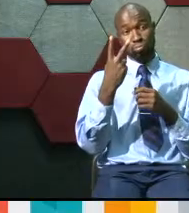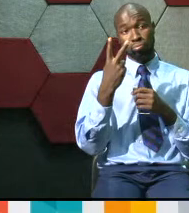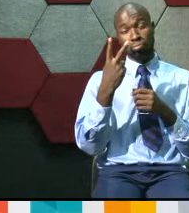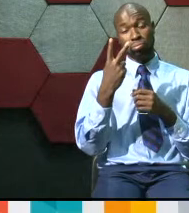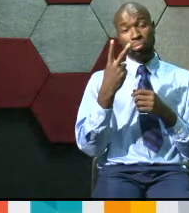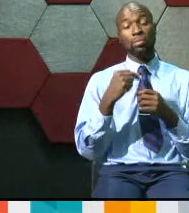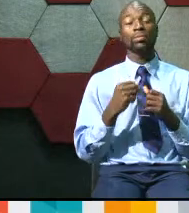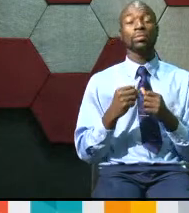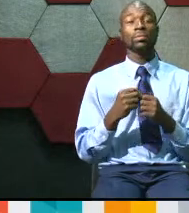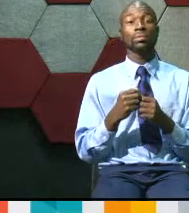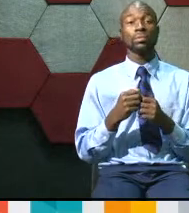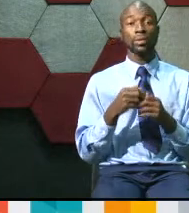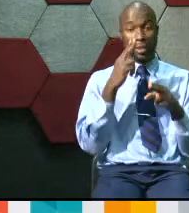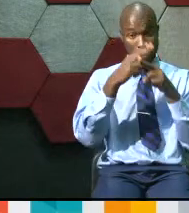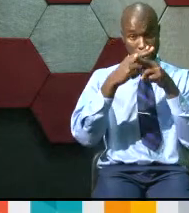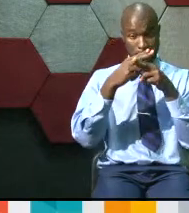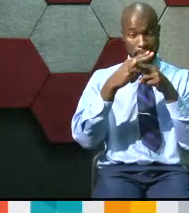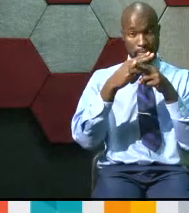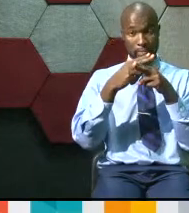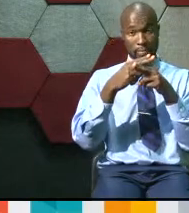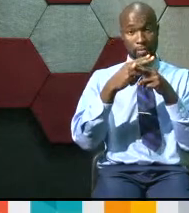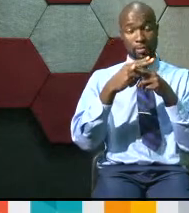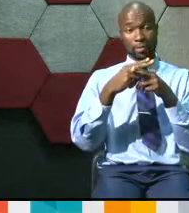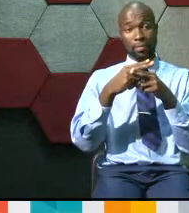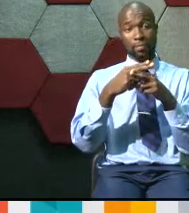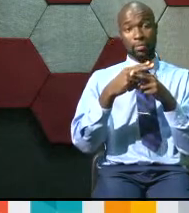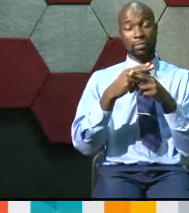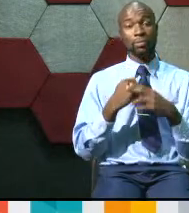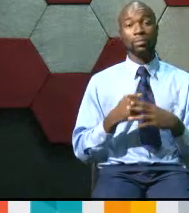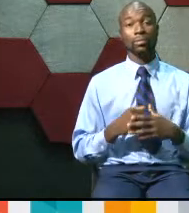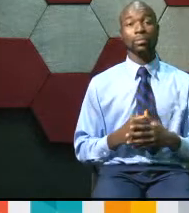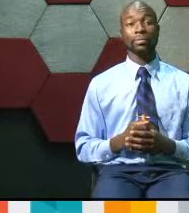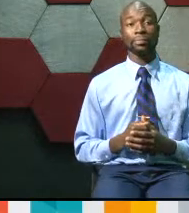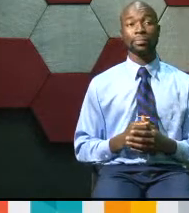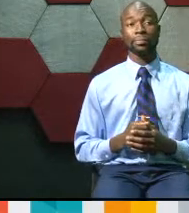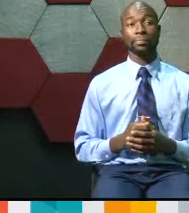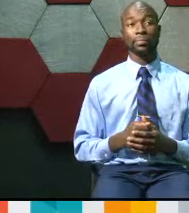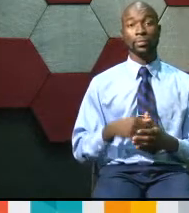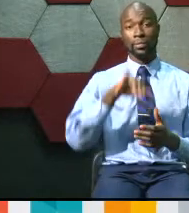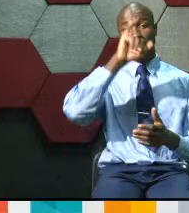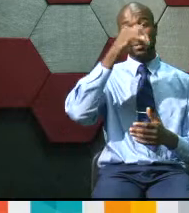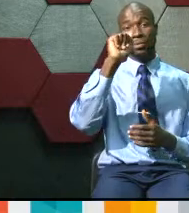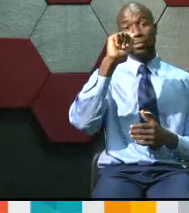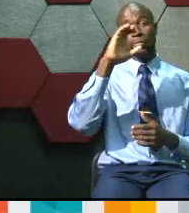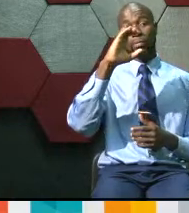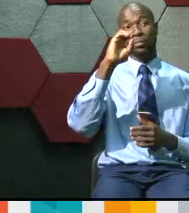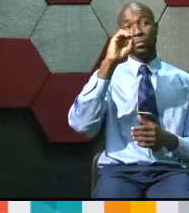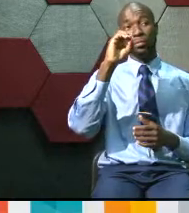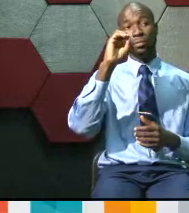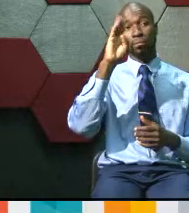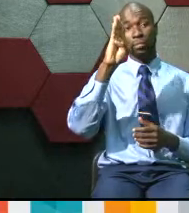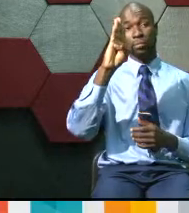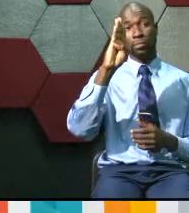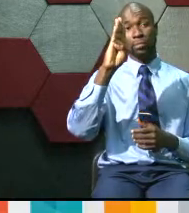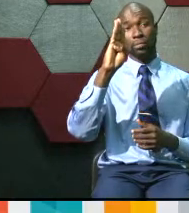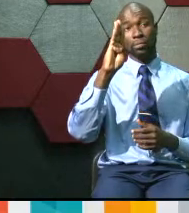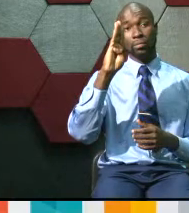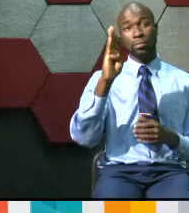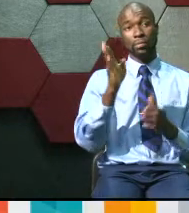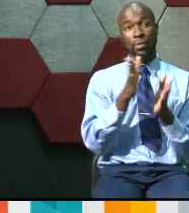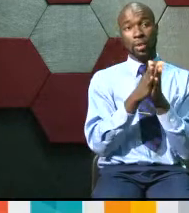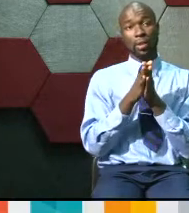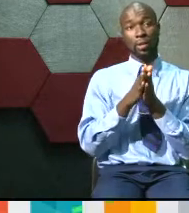are Jacob Oshieng and